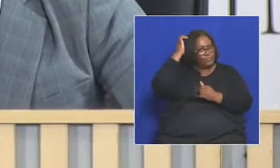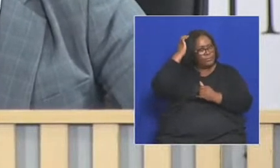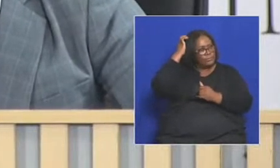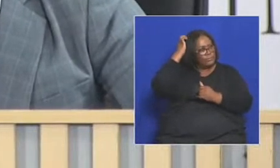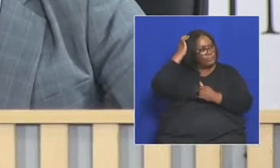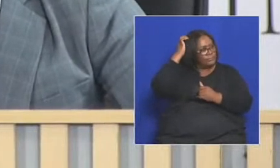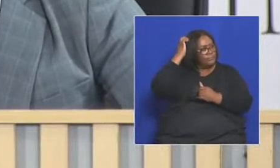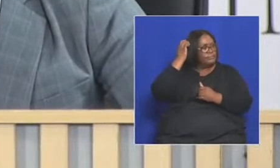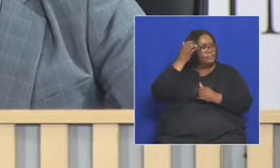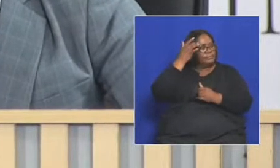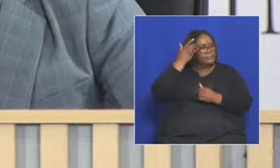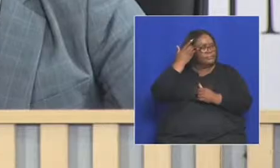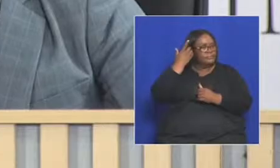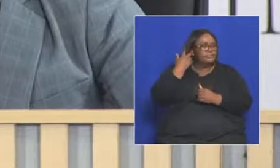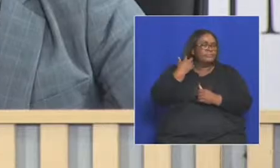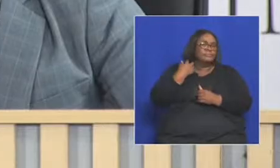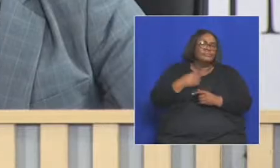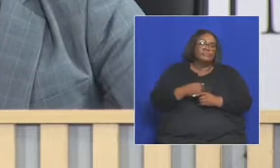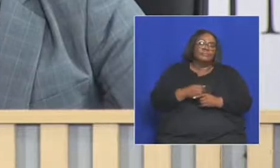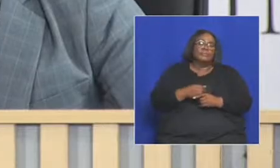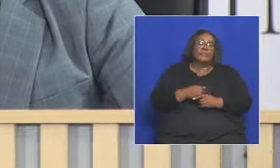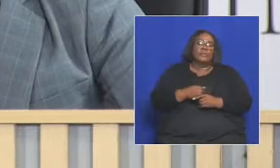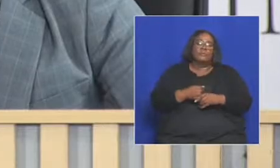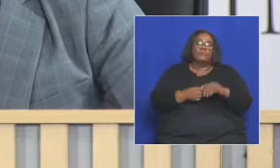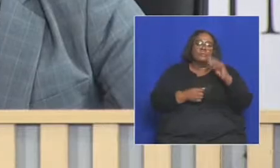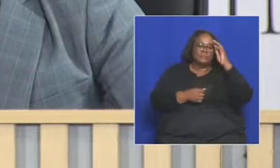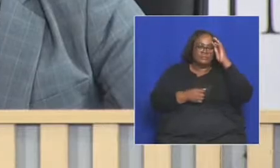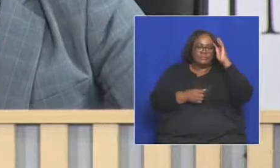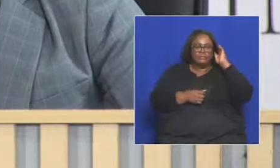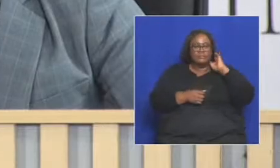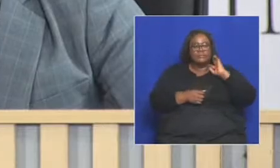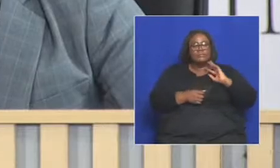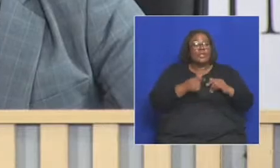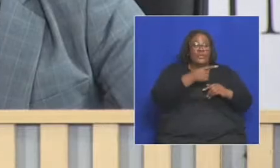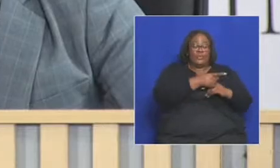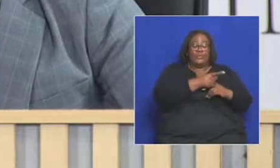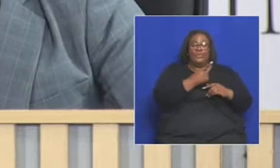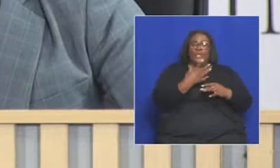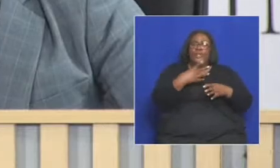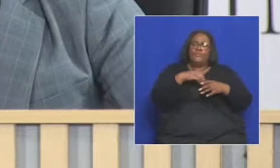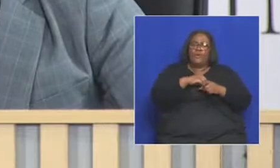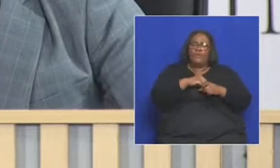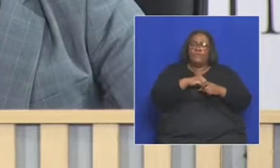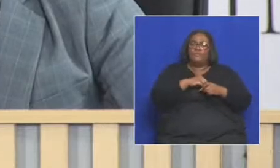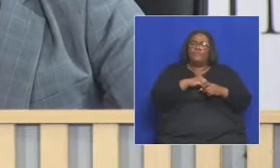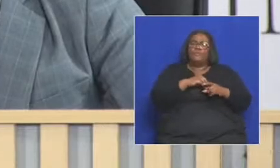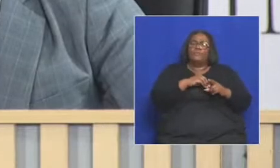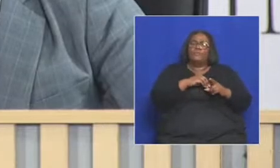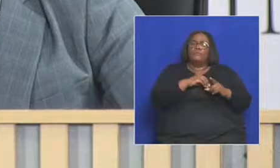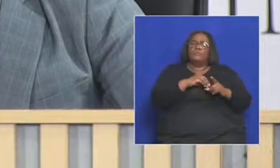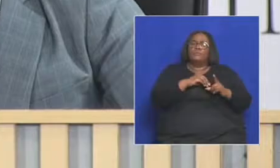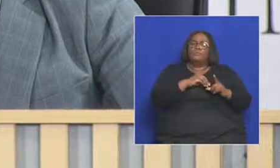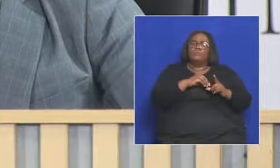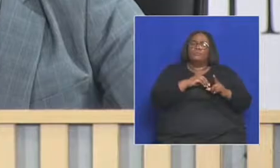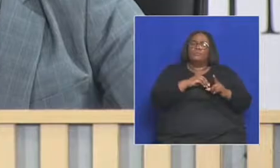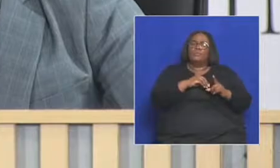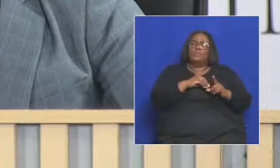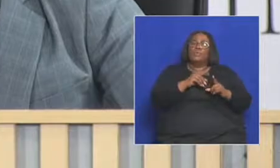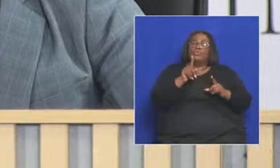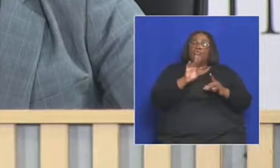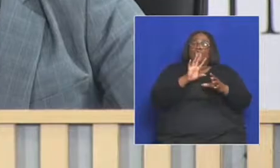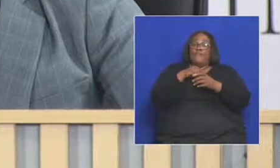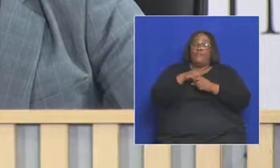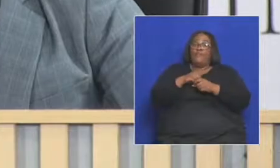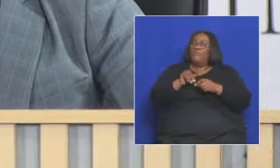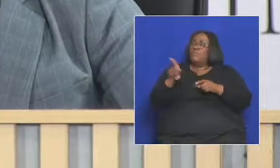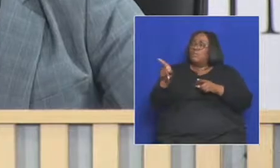Were you involved, were you ever involved in exchange of monies between Mr. Maumela and Mr. Msibi? If